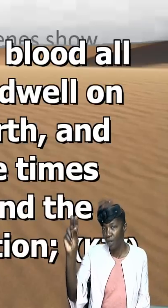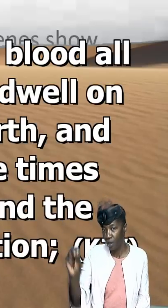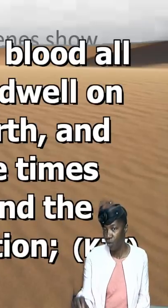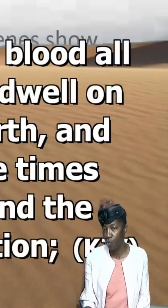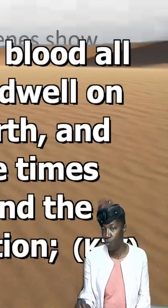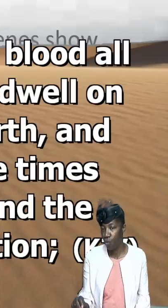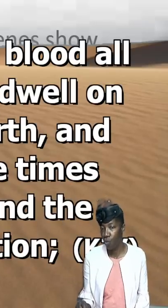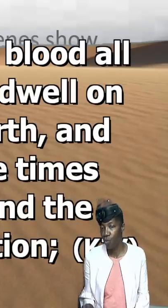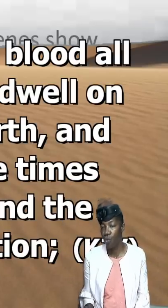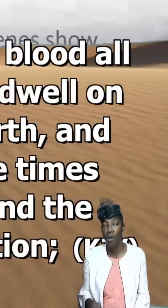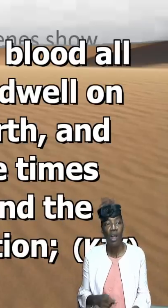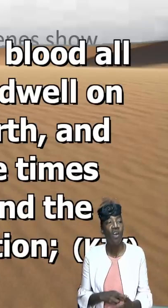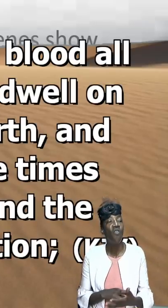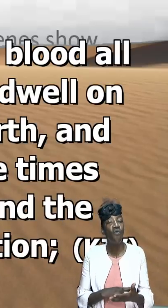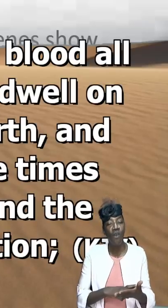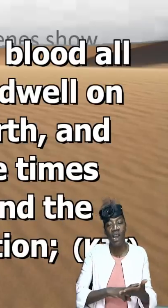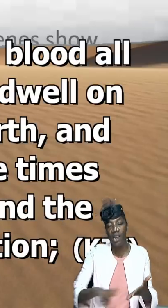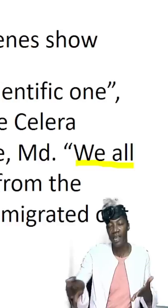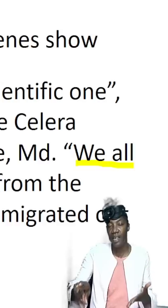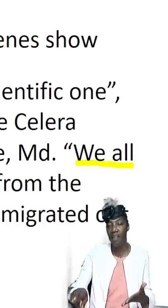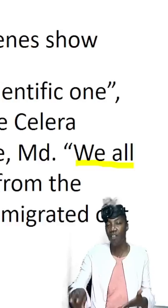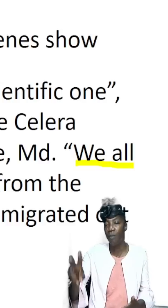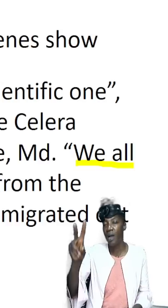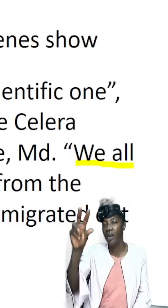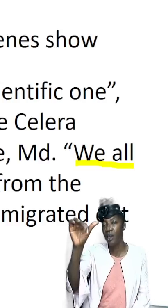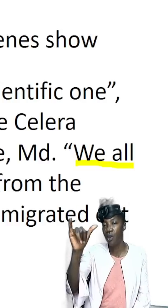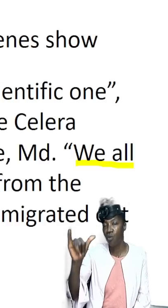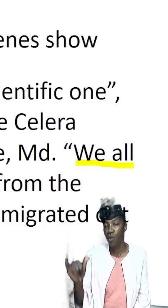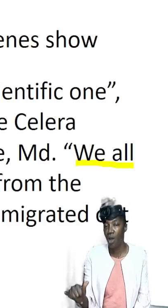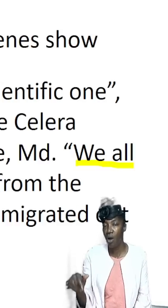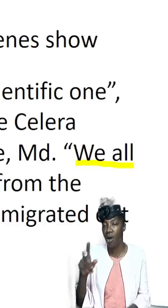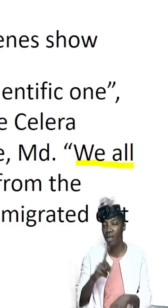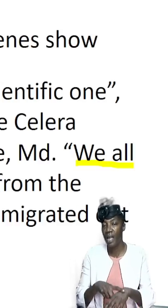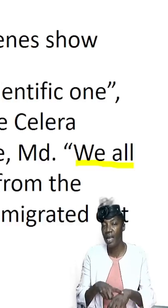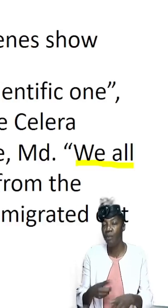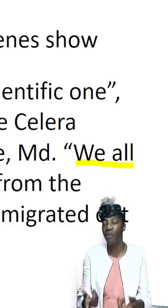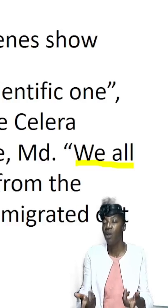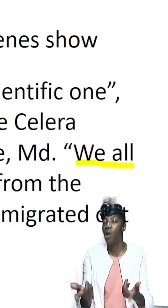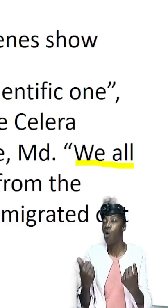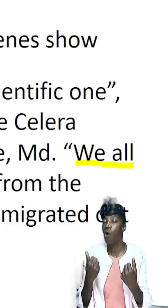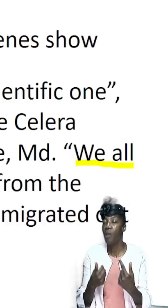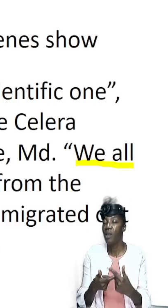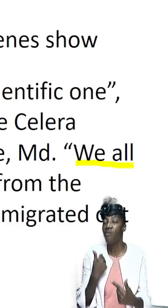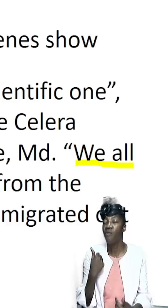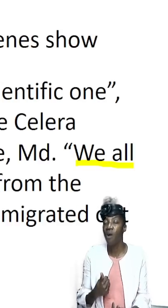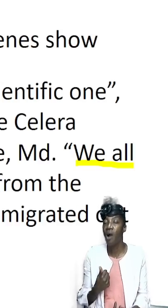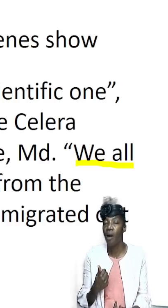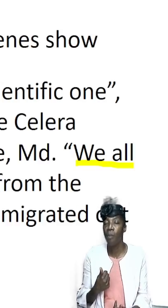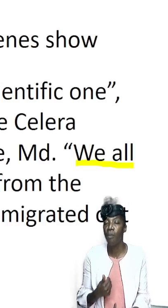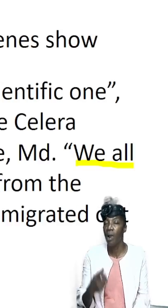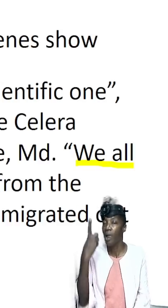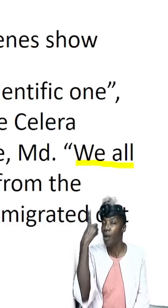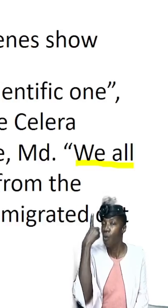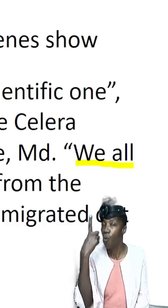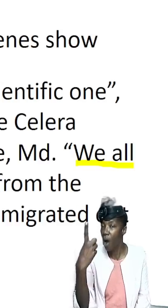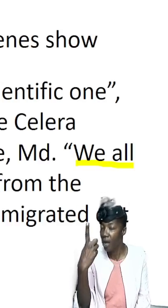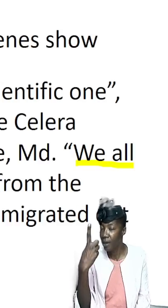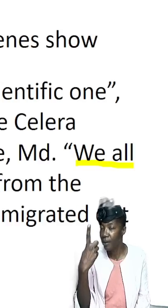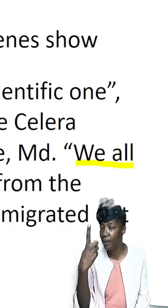released by the New York Times that we are coming from one